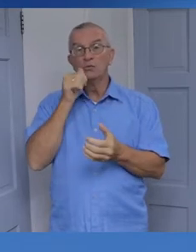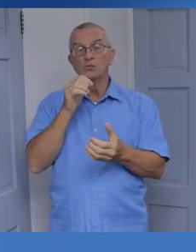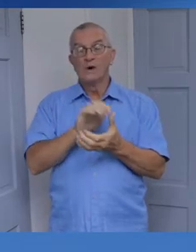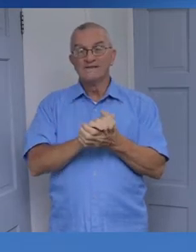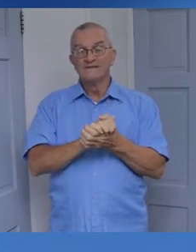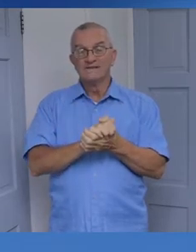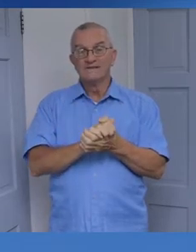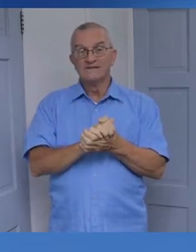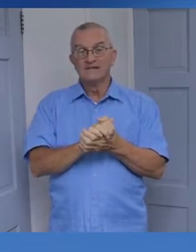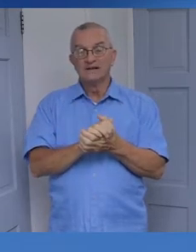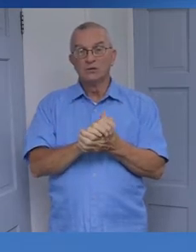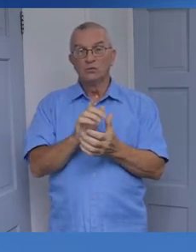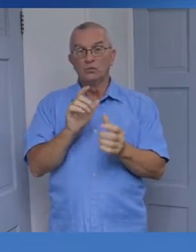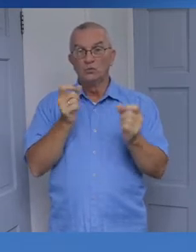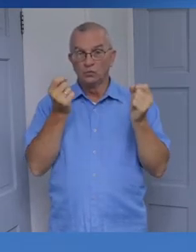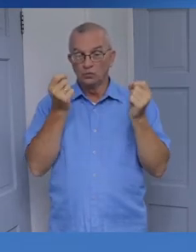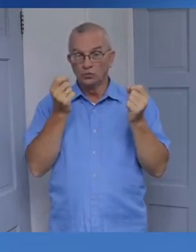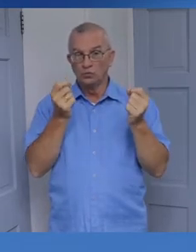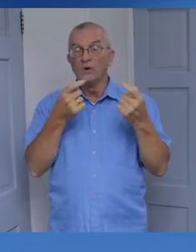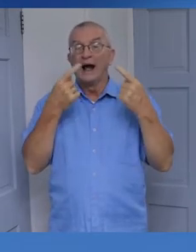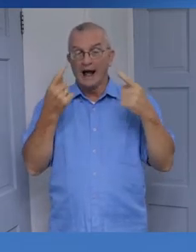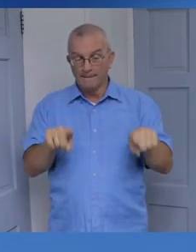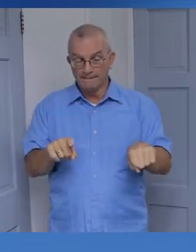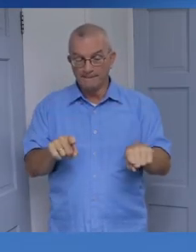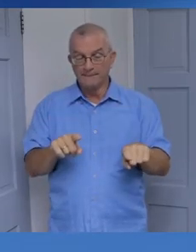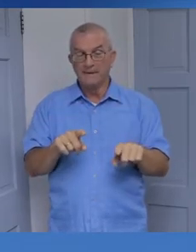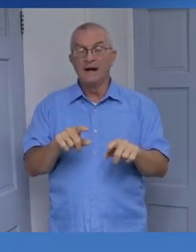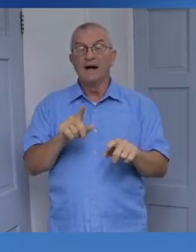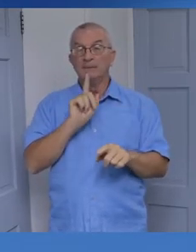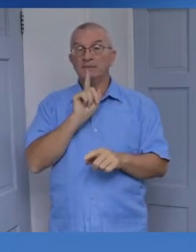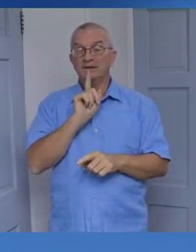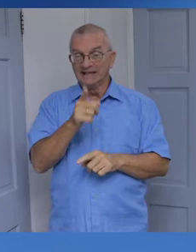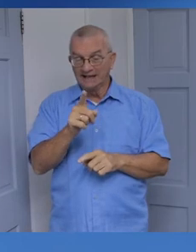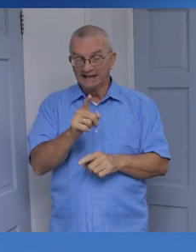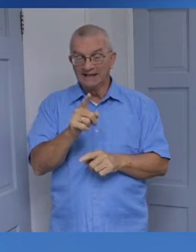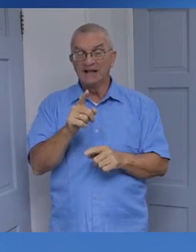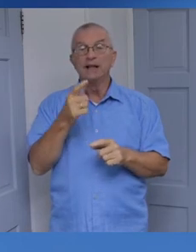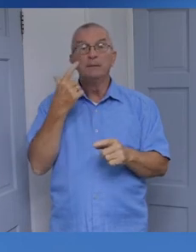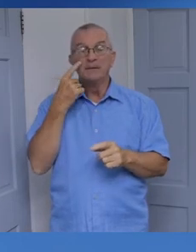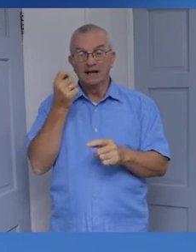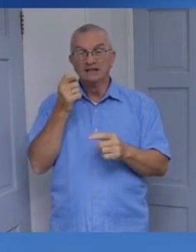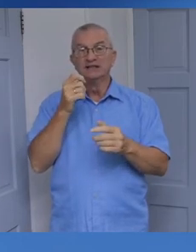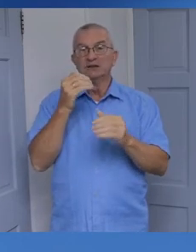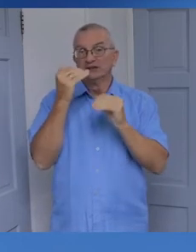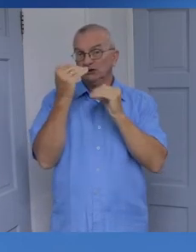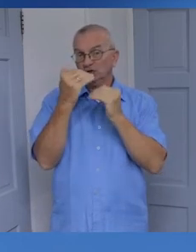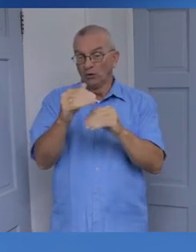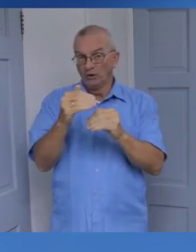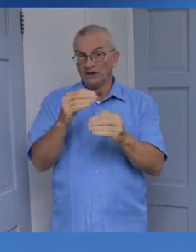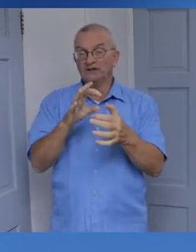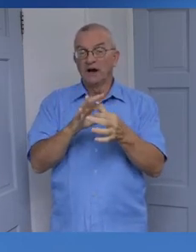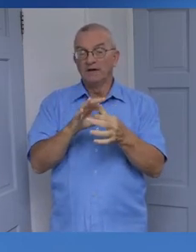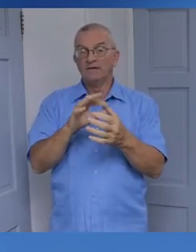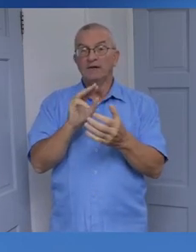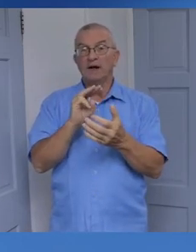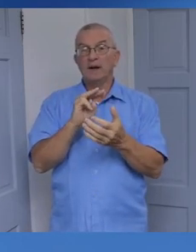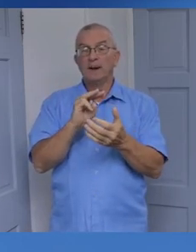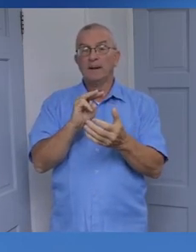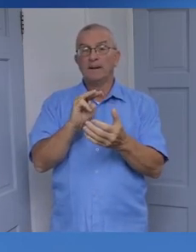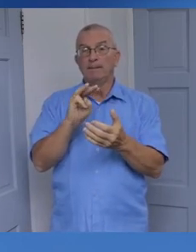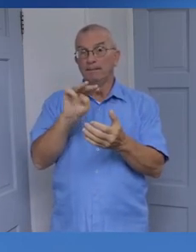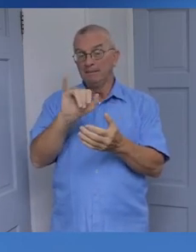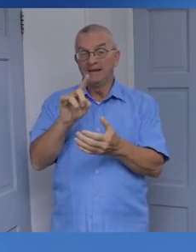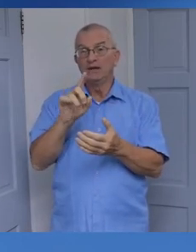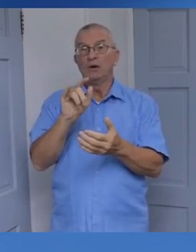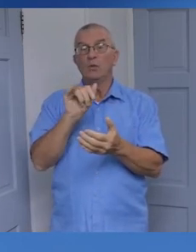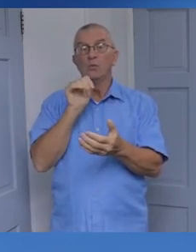particularly since empowering of midwives was considered and still is the key to help in